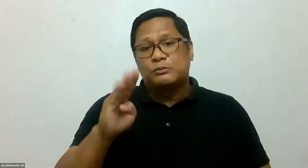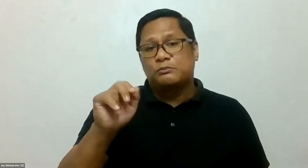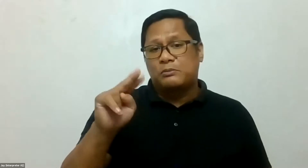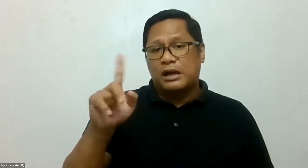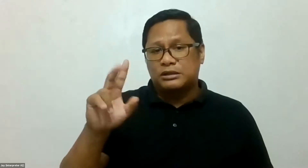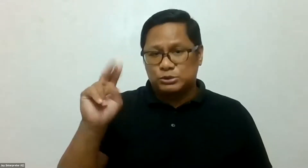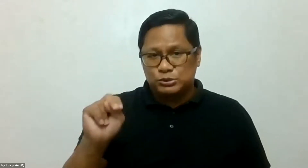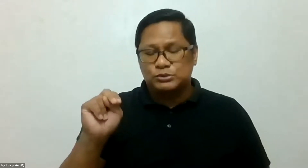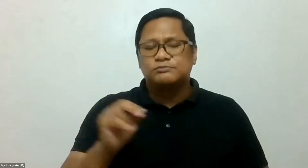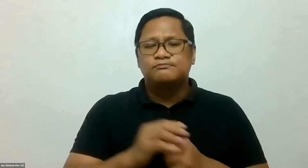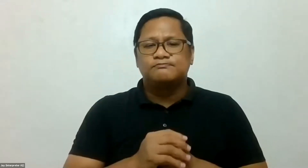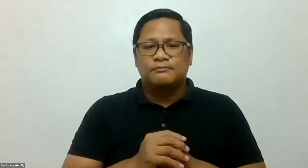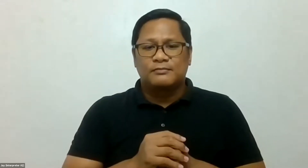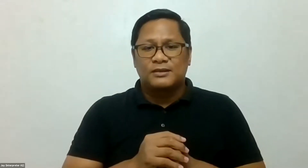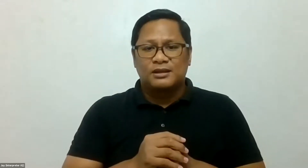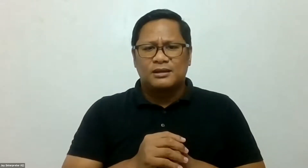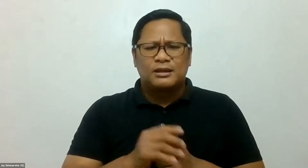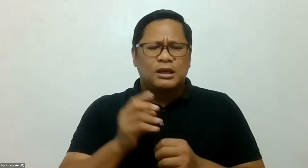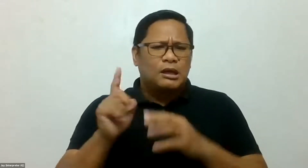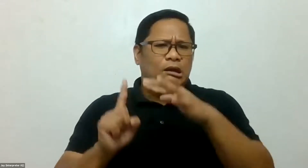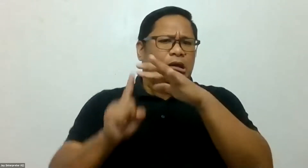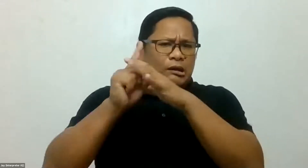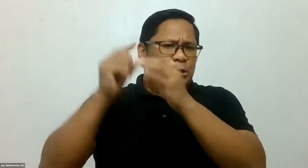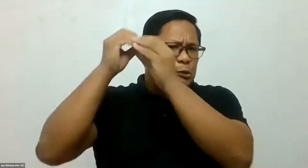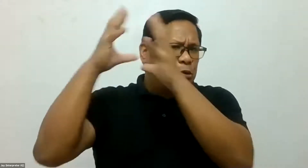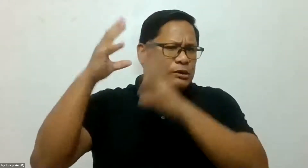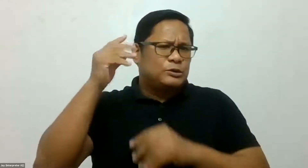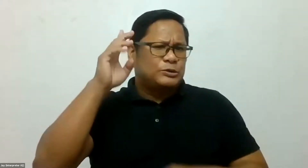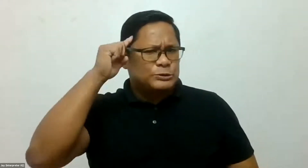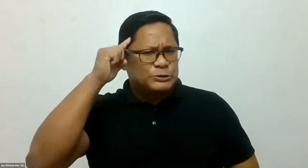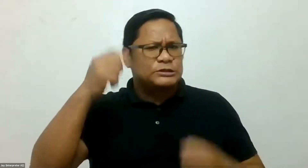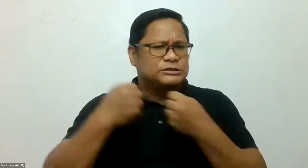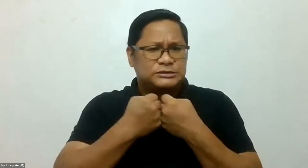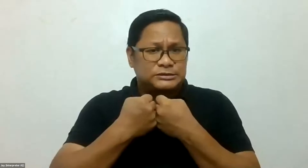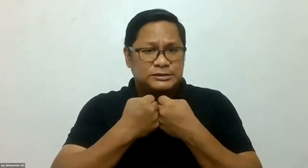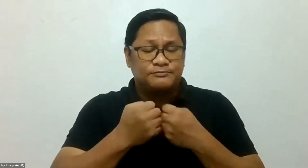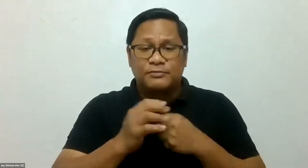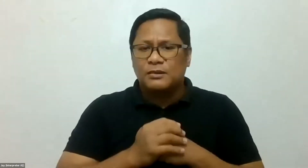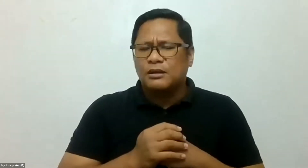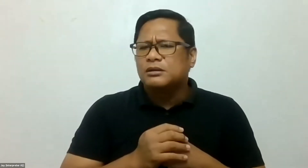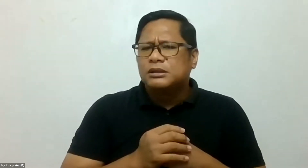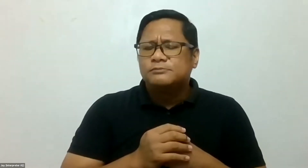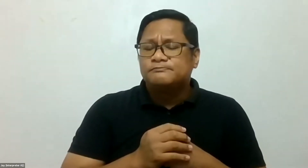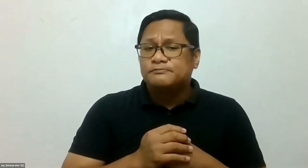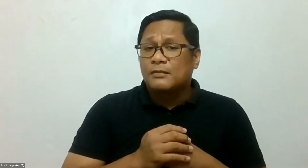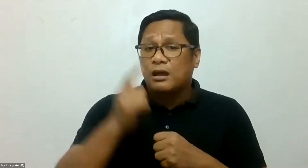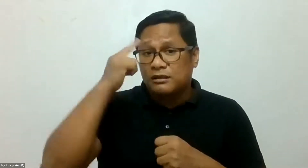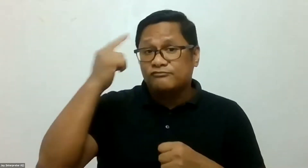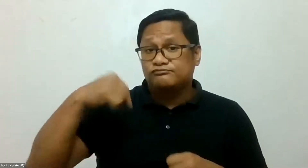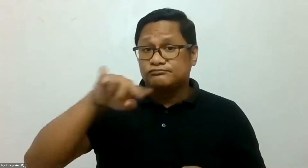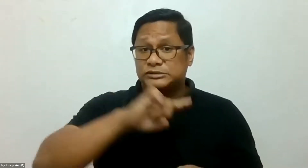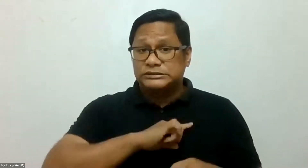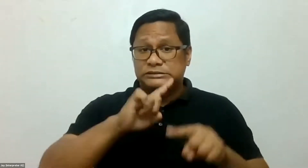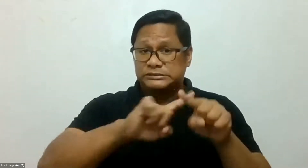Banzon, this came into my mind and I was struggling with it. I think for us in all of the